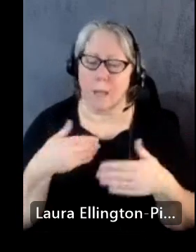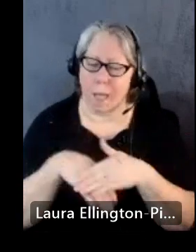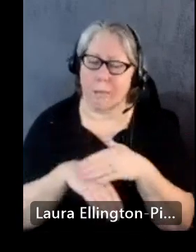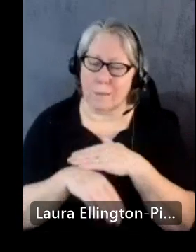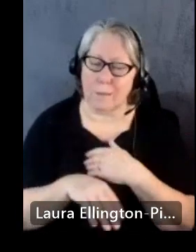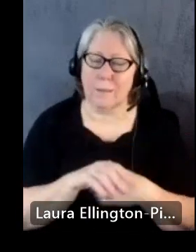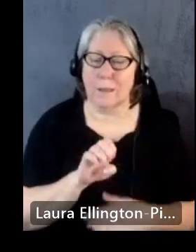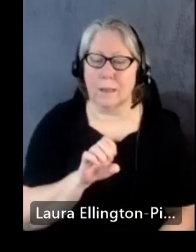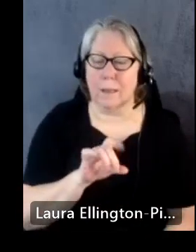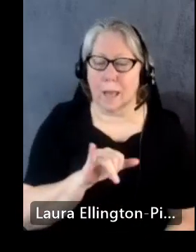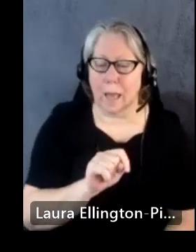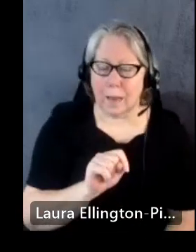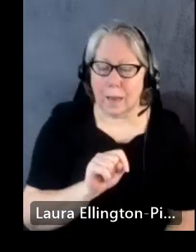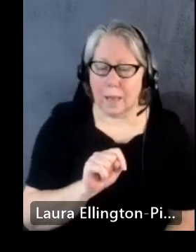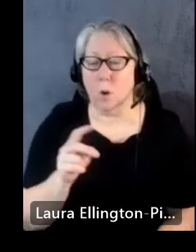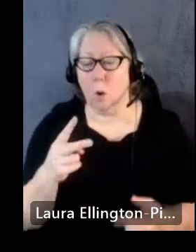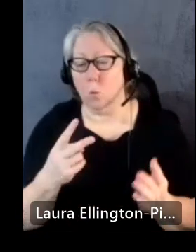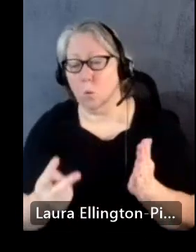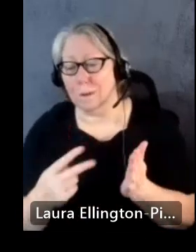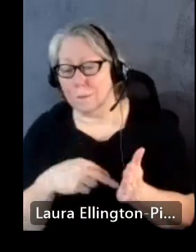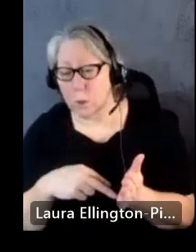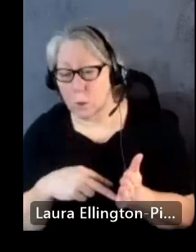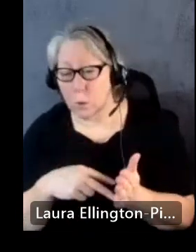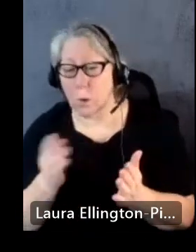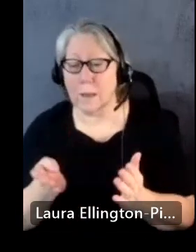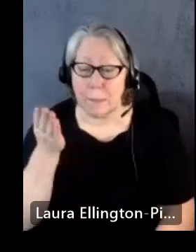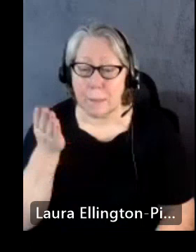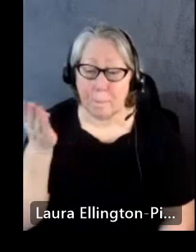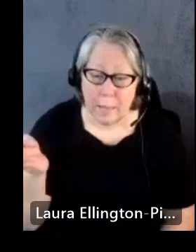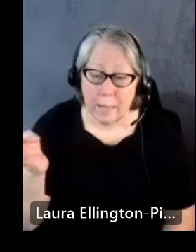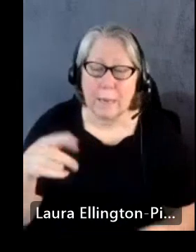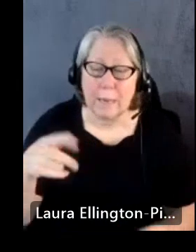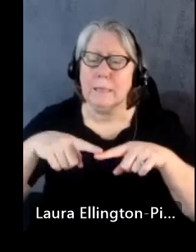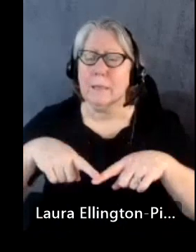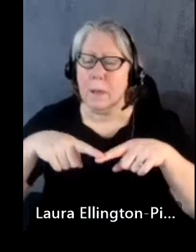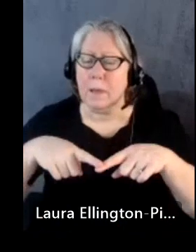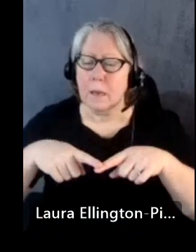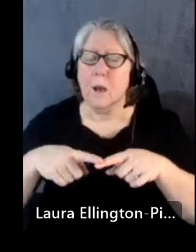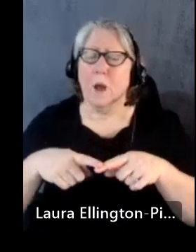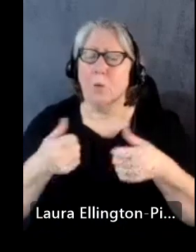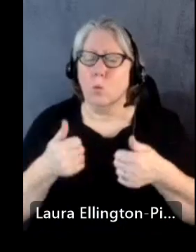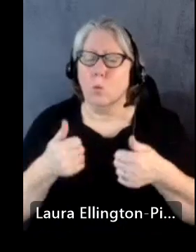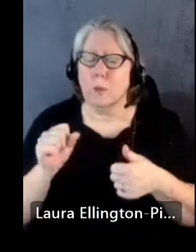submitting at different stages, depending on their role. So like if you're